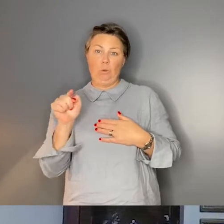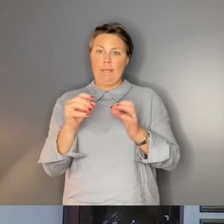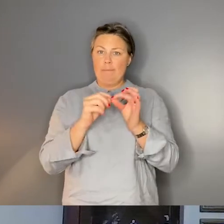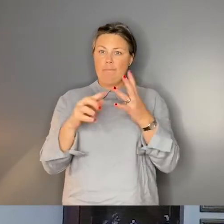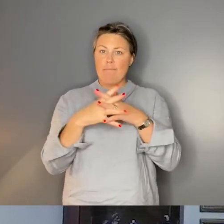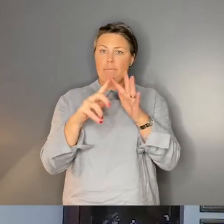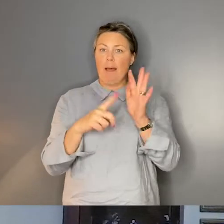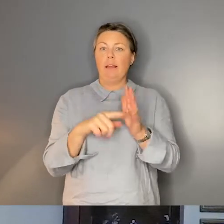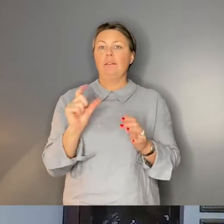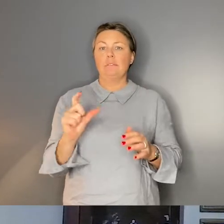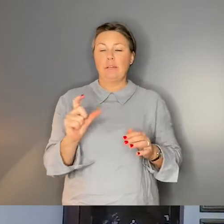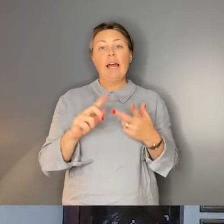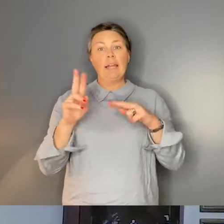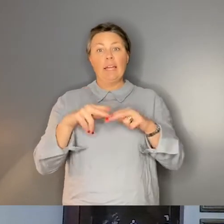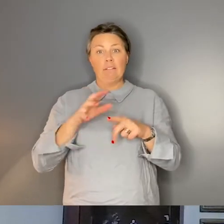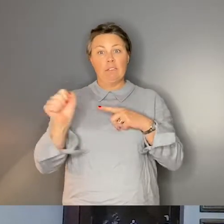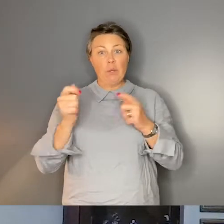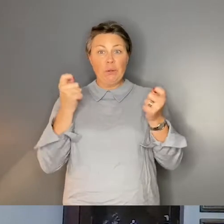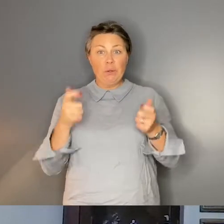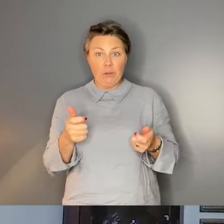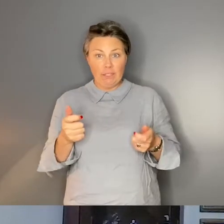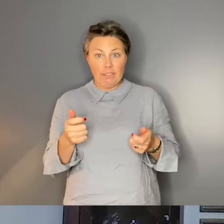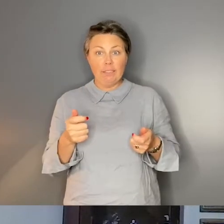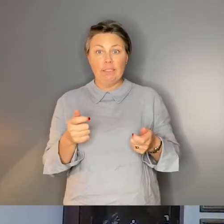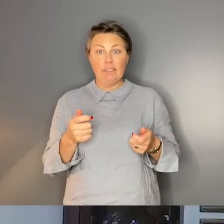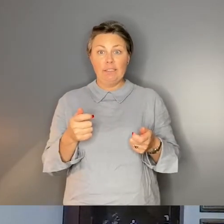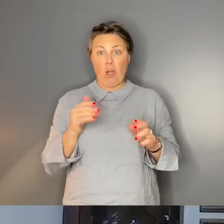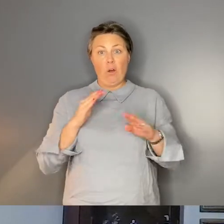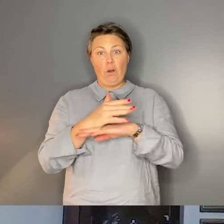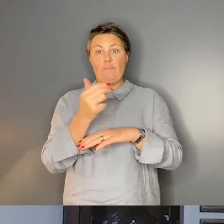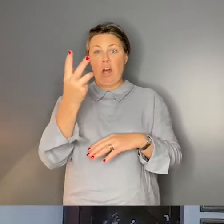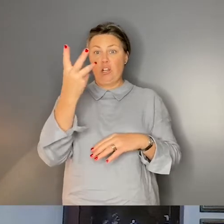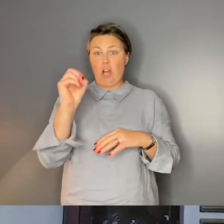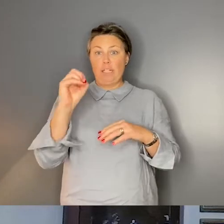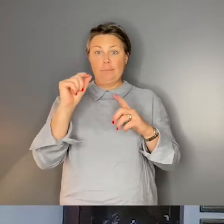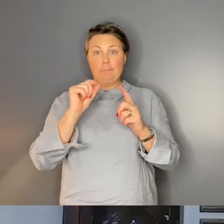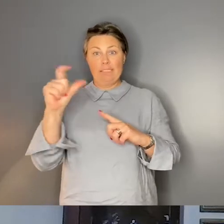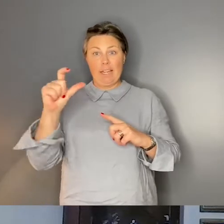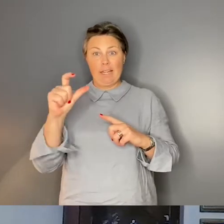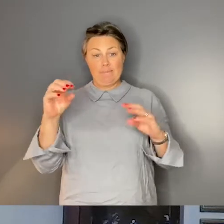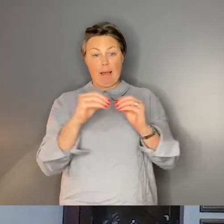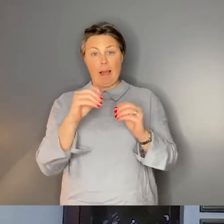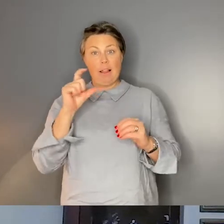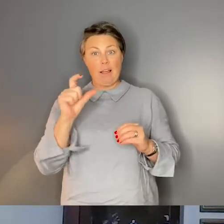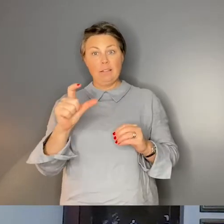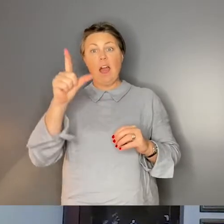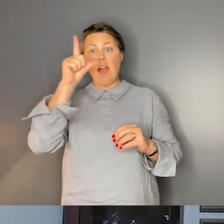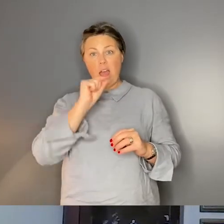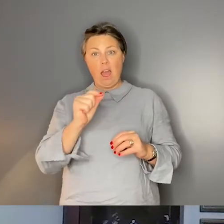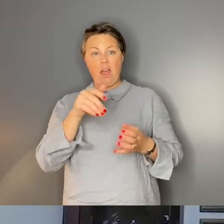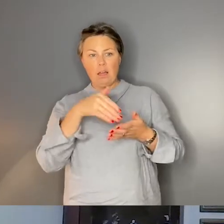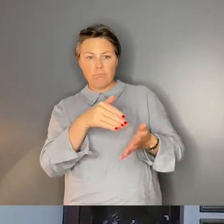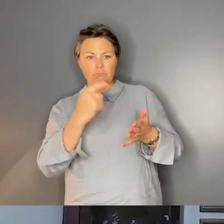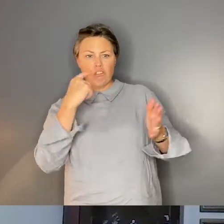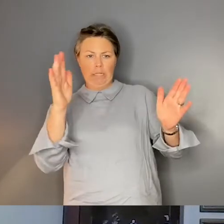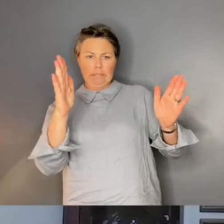good news is that if it's diagnosed early enough, more than 90% of cases of bowel cancer can be